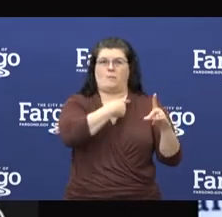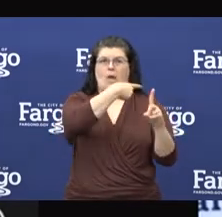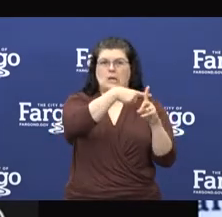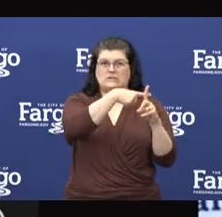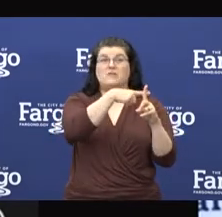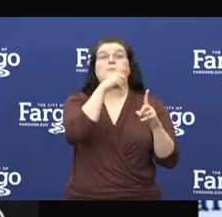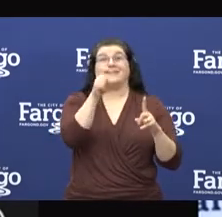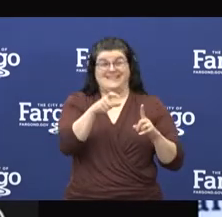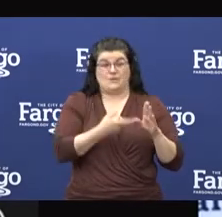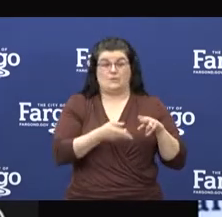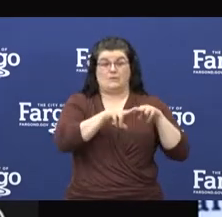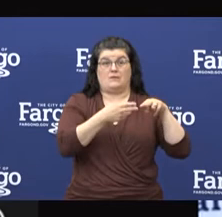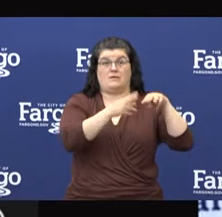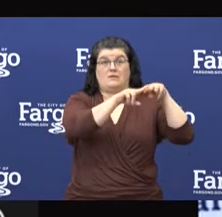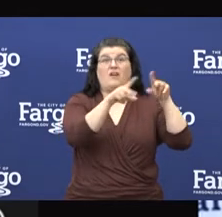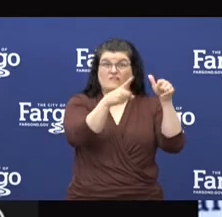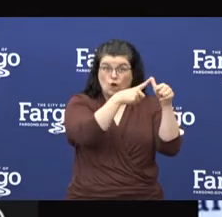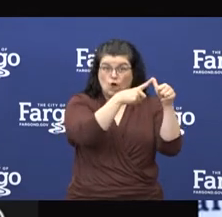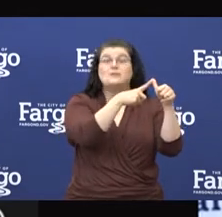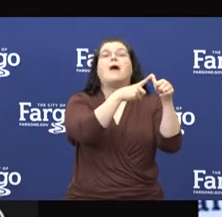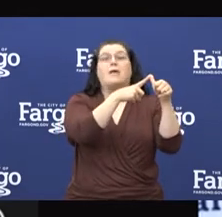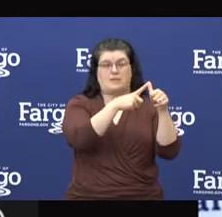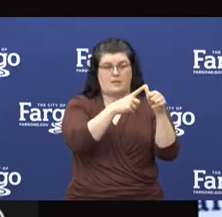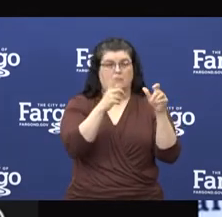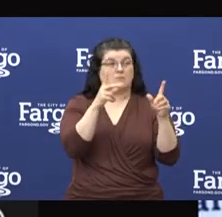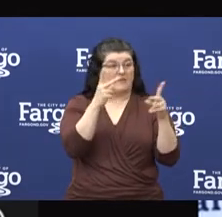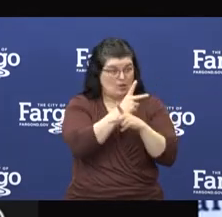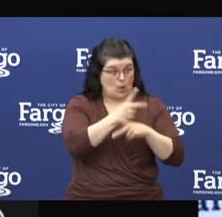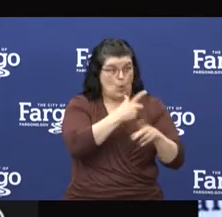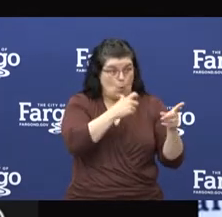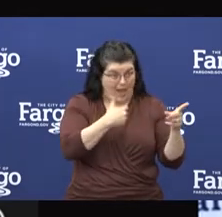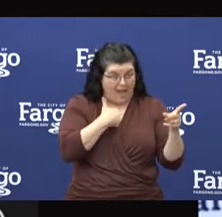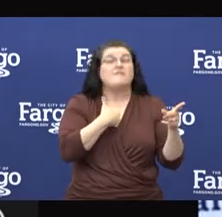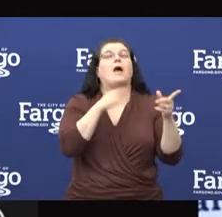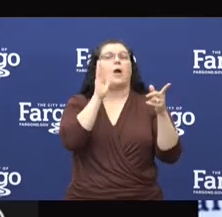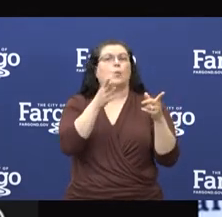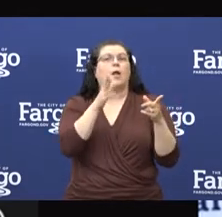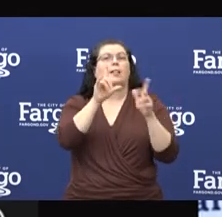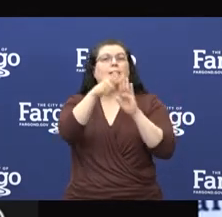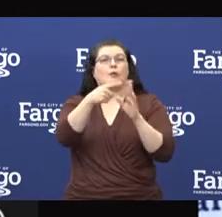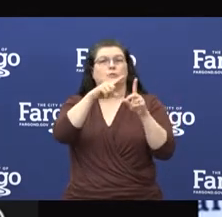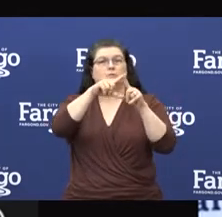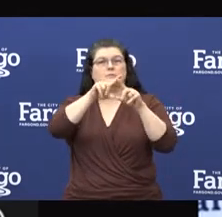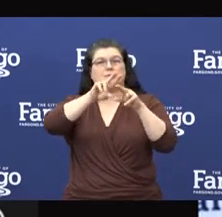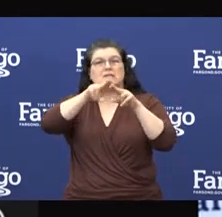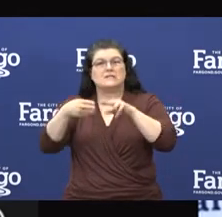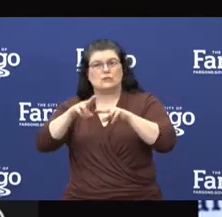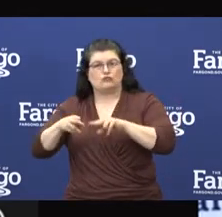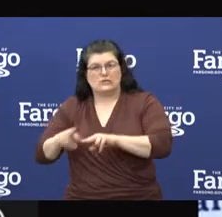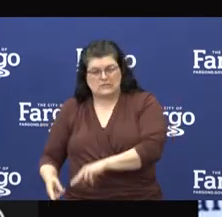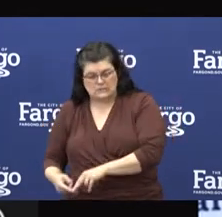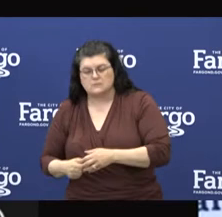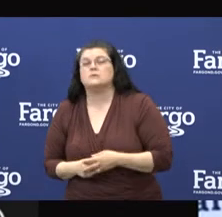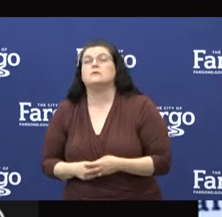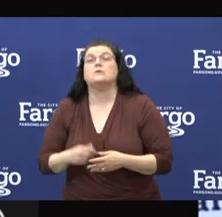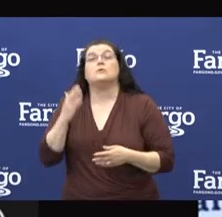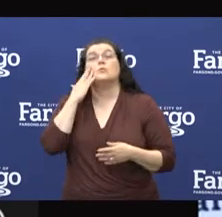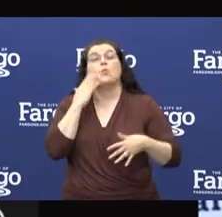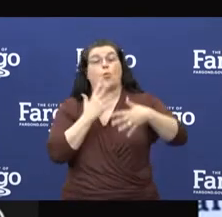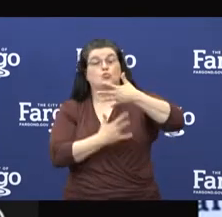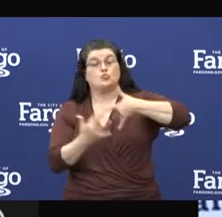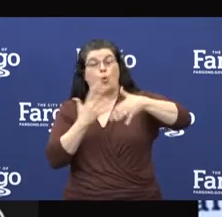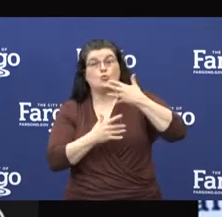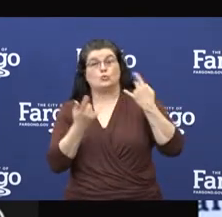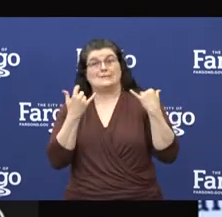can go down. As we go into the holiday weekend, most of you are aware that the social gathering guidance from the state